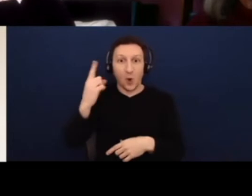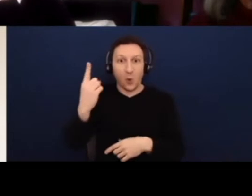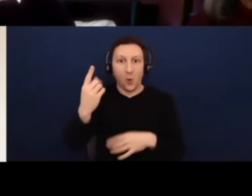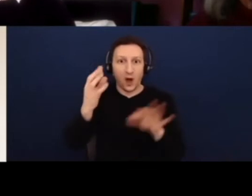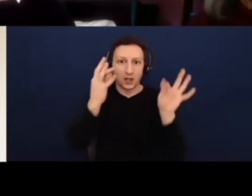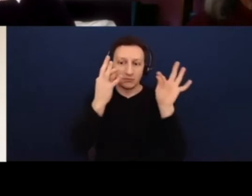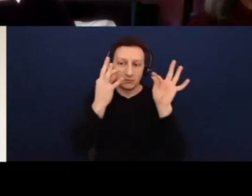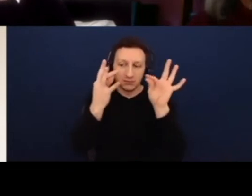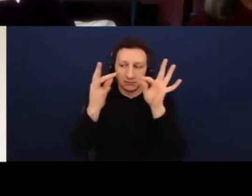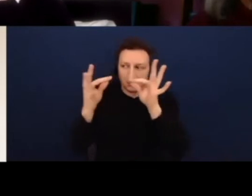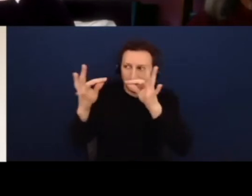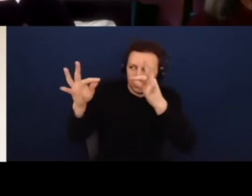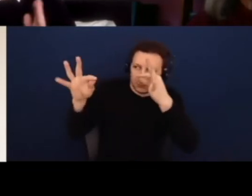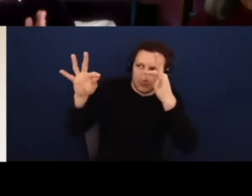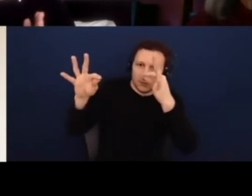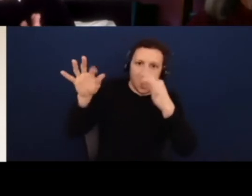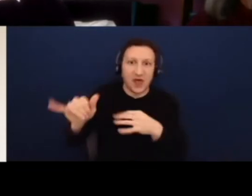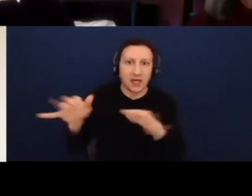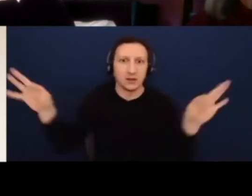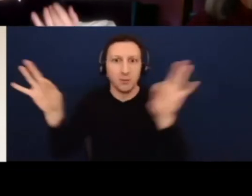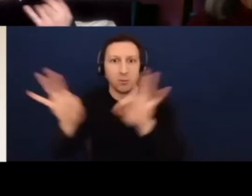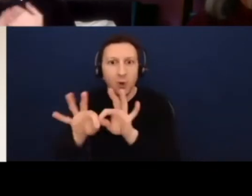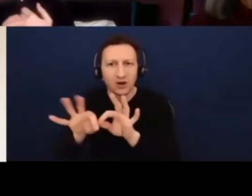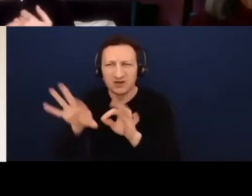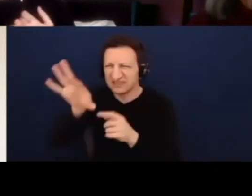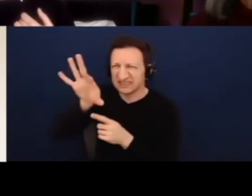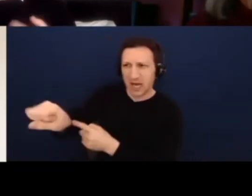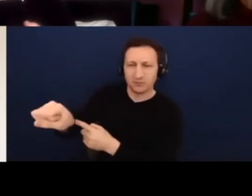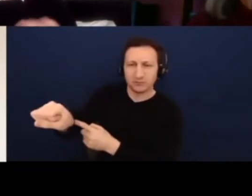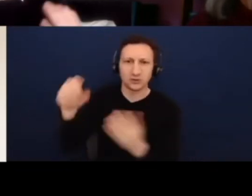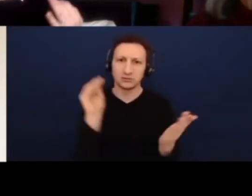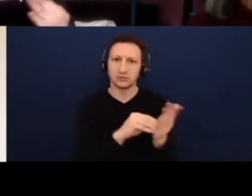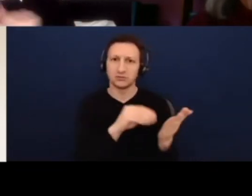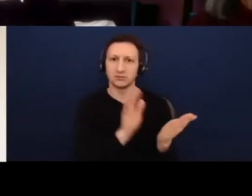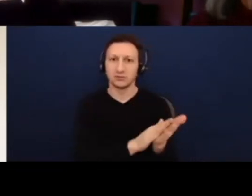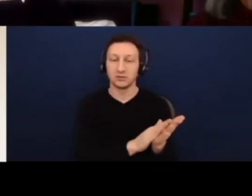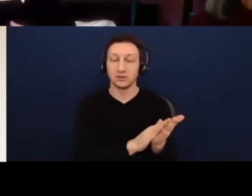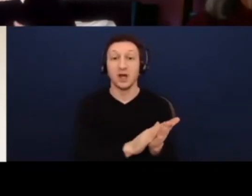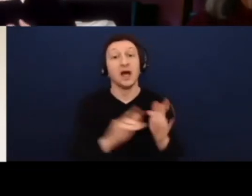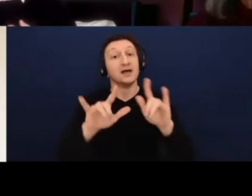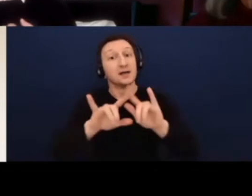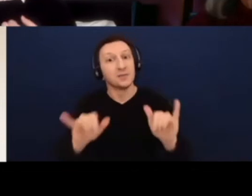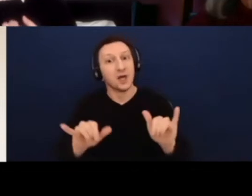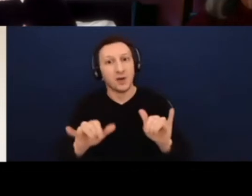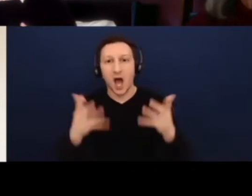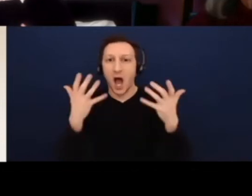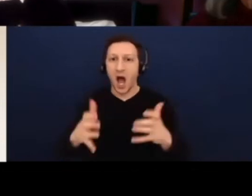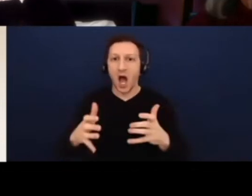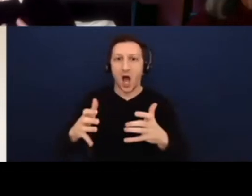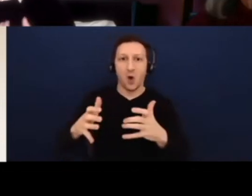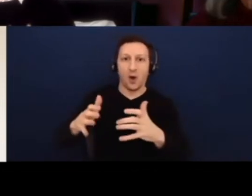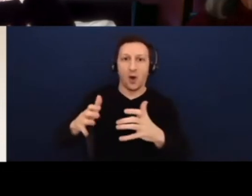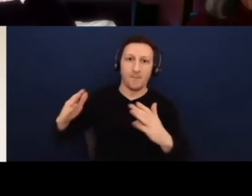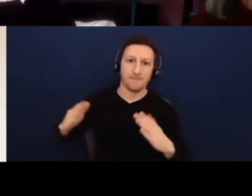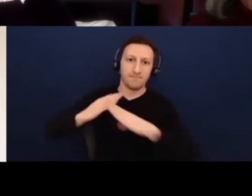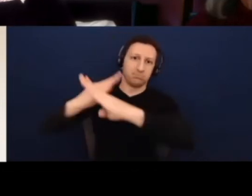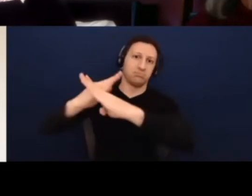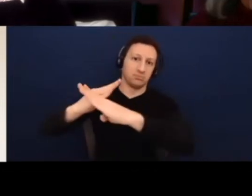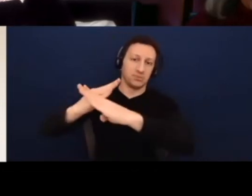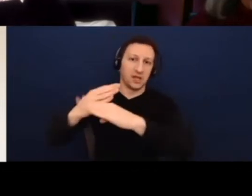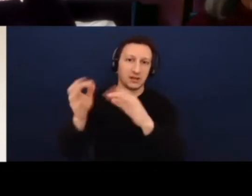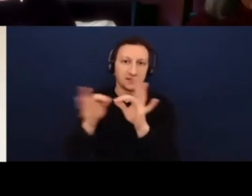scene, while making sure not to step on dialogue, not to step on important sound effects. That's